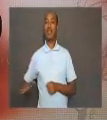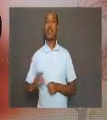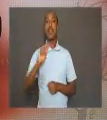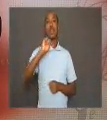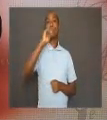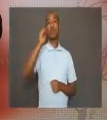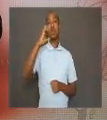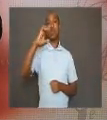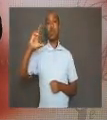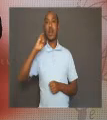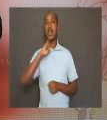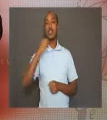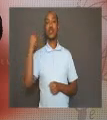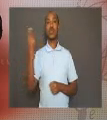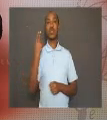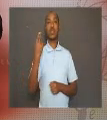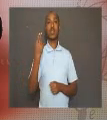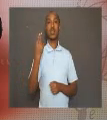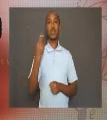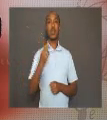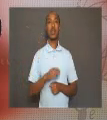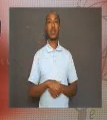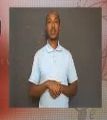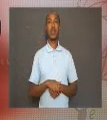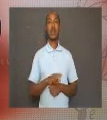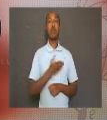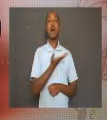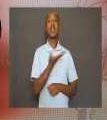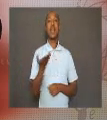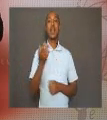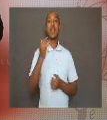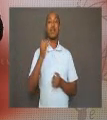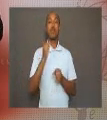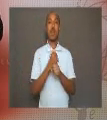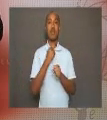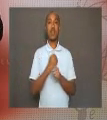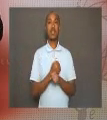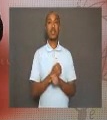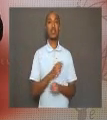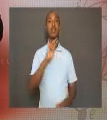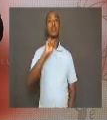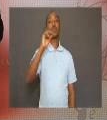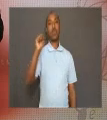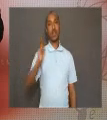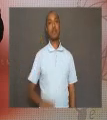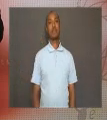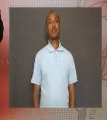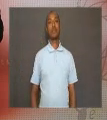Sodium chloride is used as a raw material to manufacture